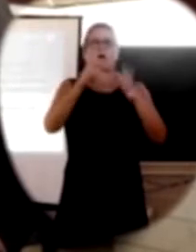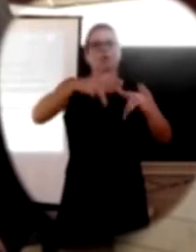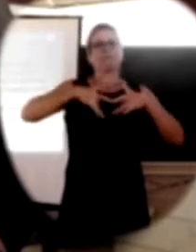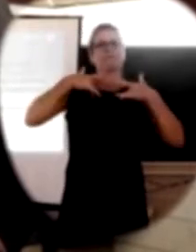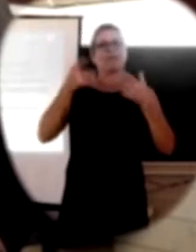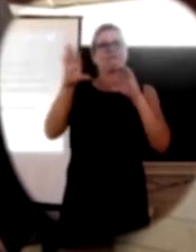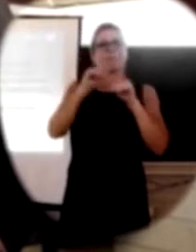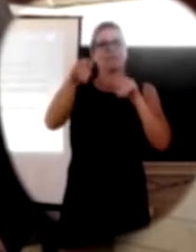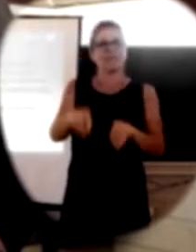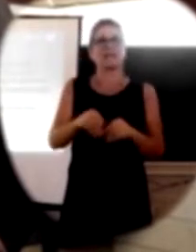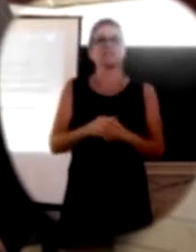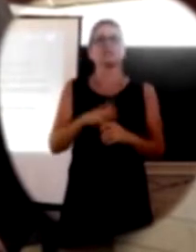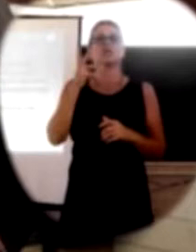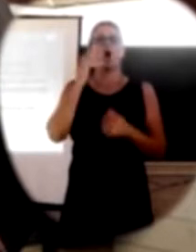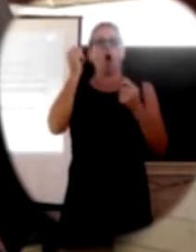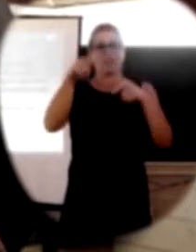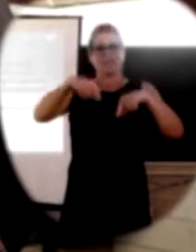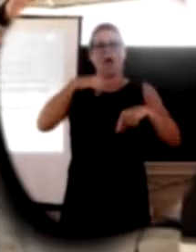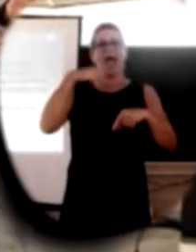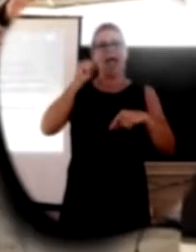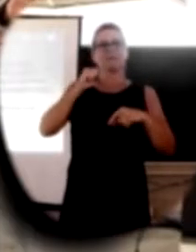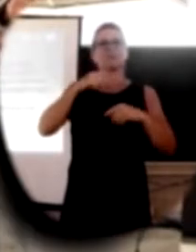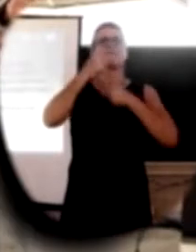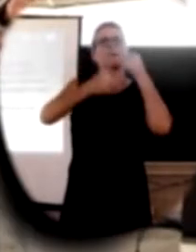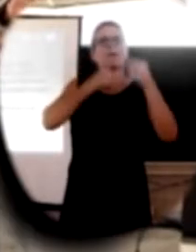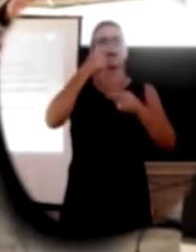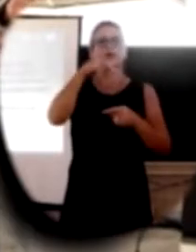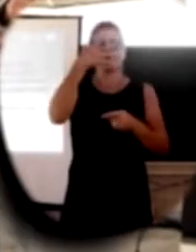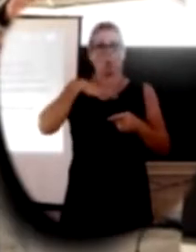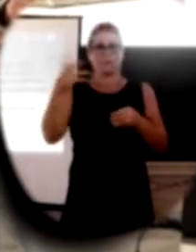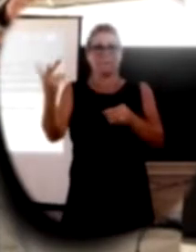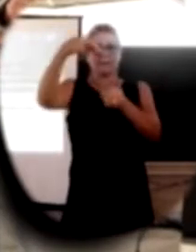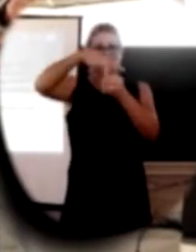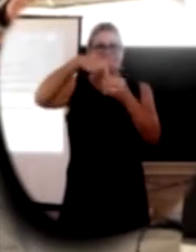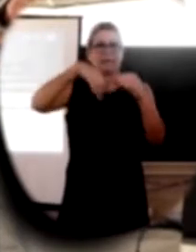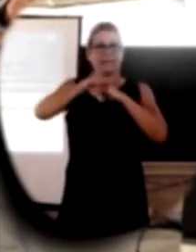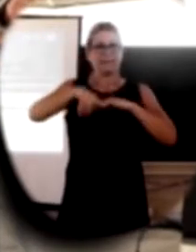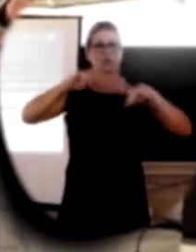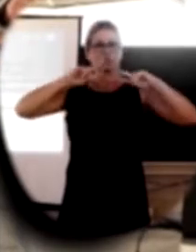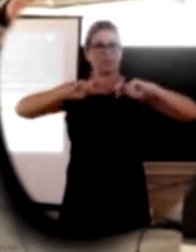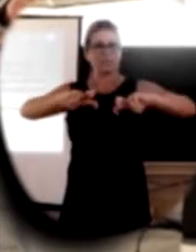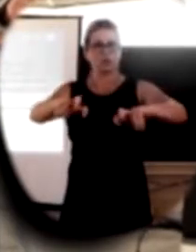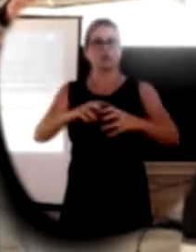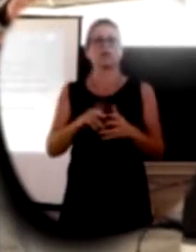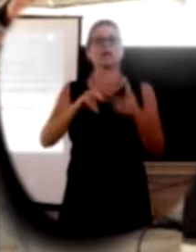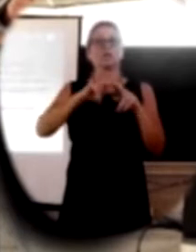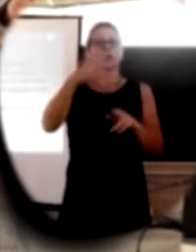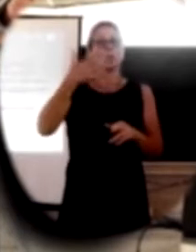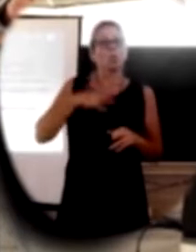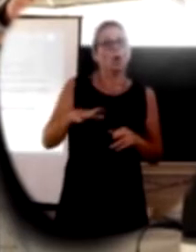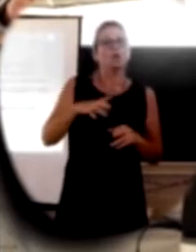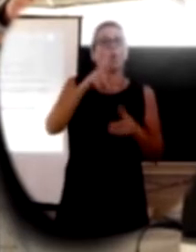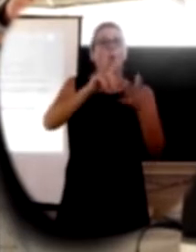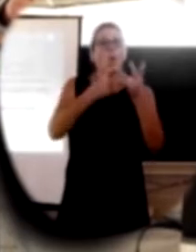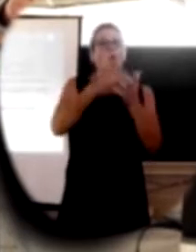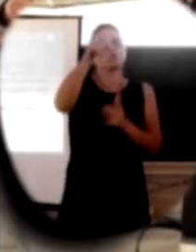towards this, I have some information on the research here, some participant information. if any of you interested, or you can think of anybody